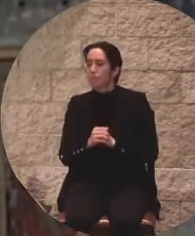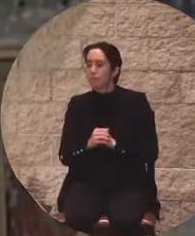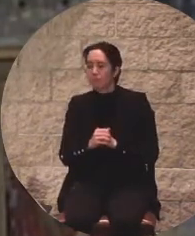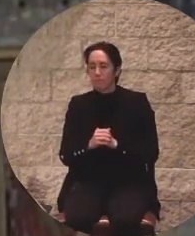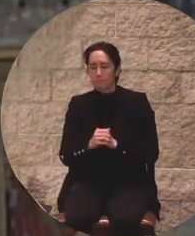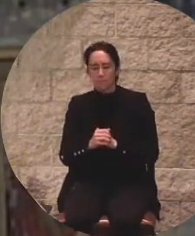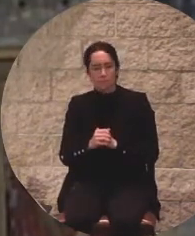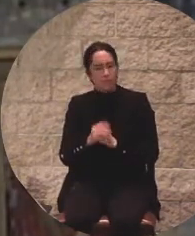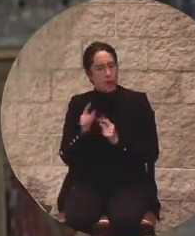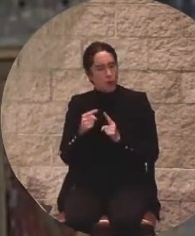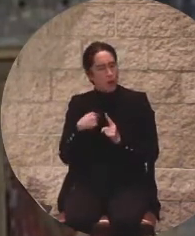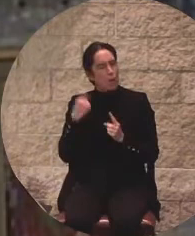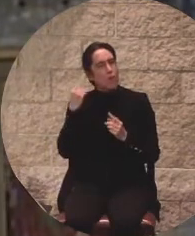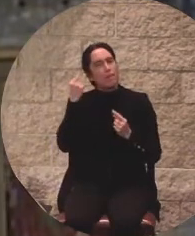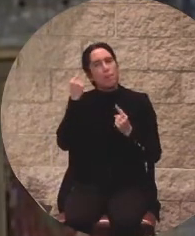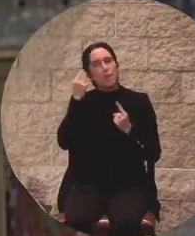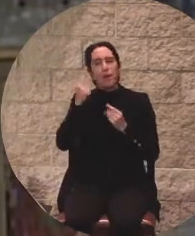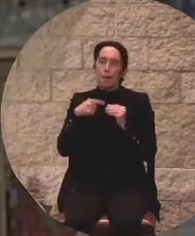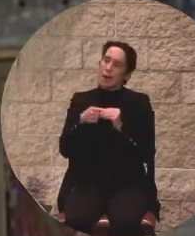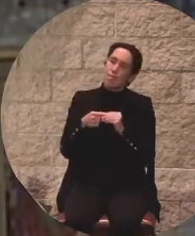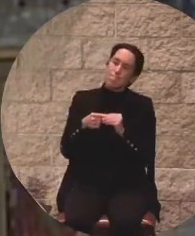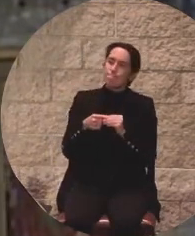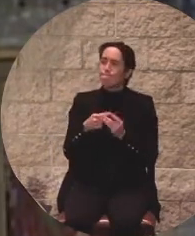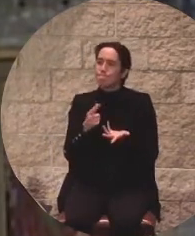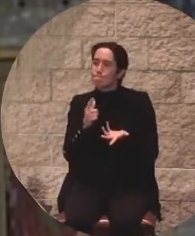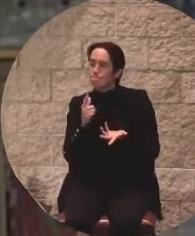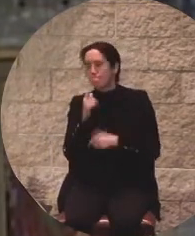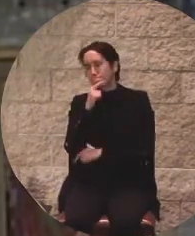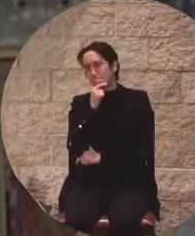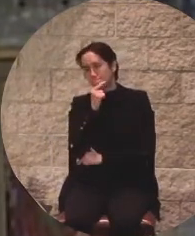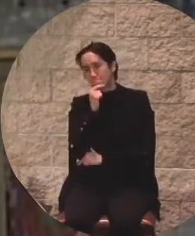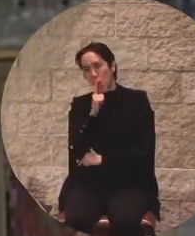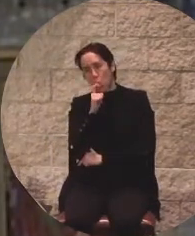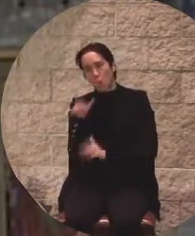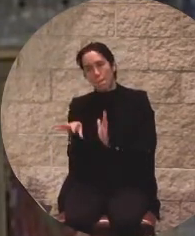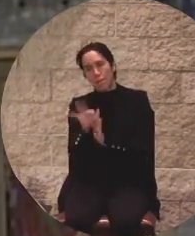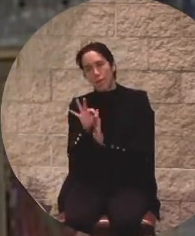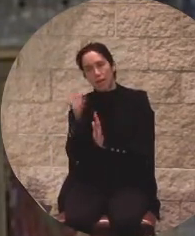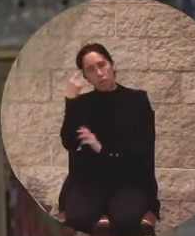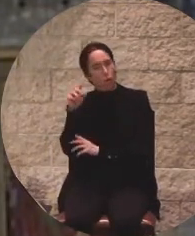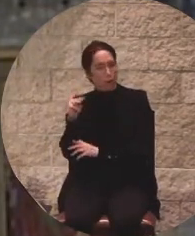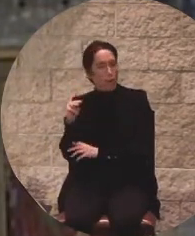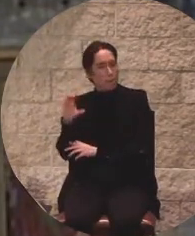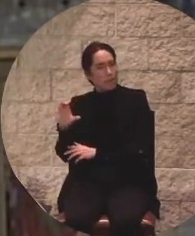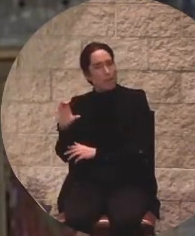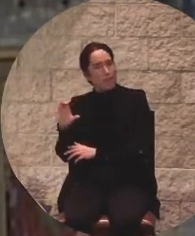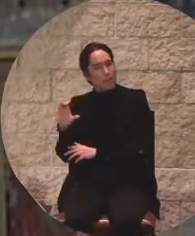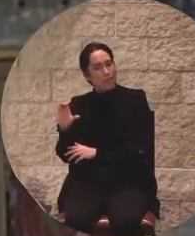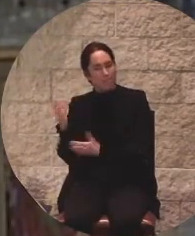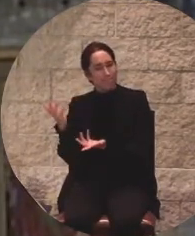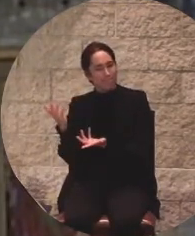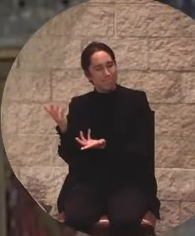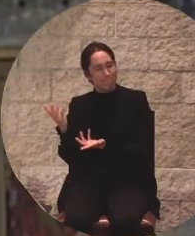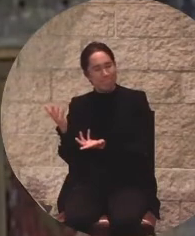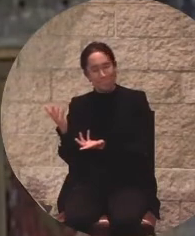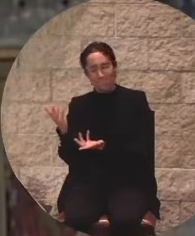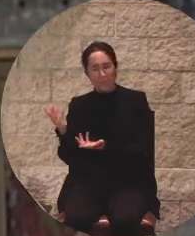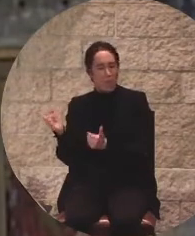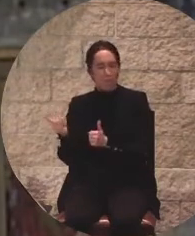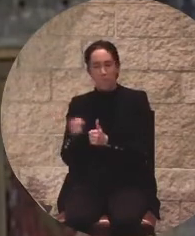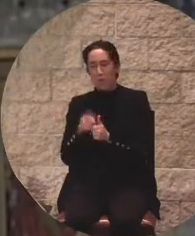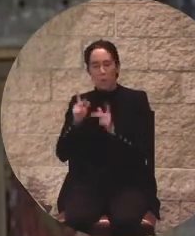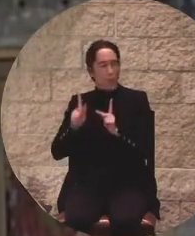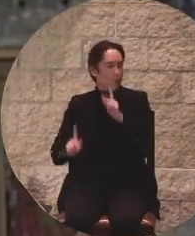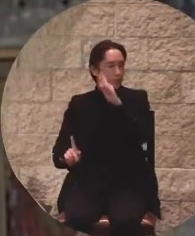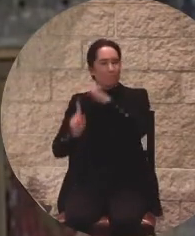enlisting some MC support, he's really the only person I thought of. So, here to sing my second